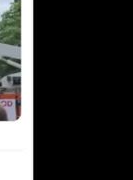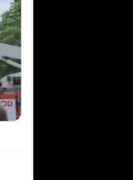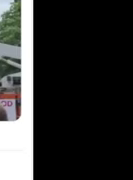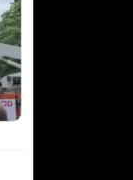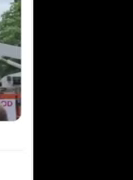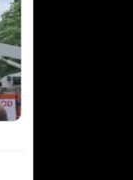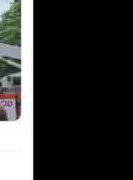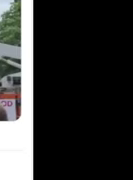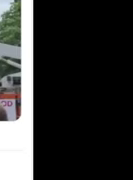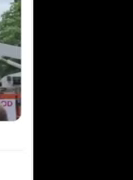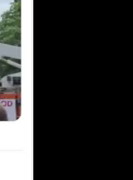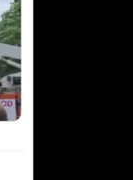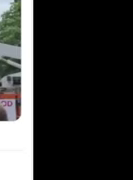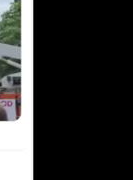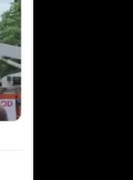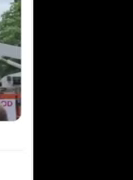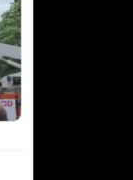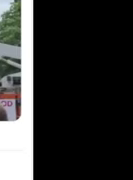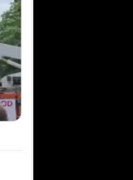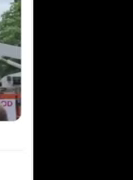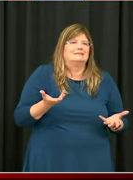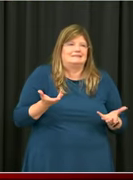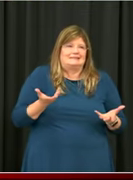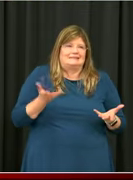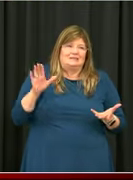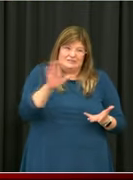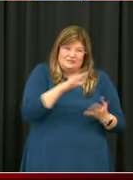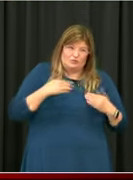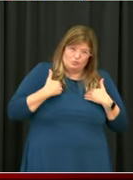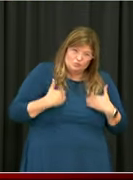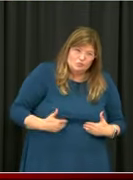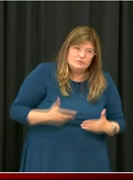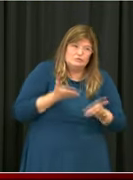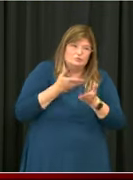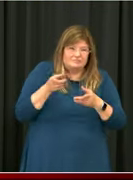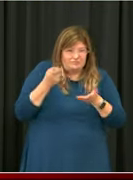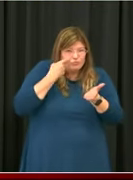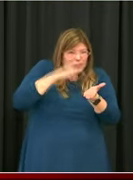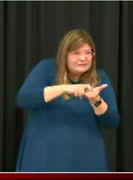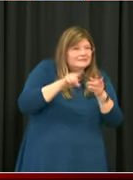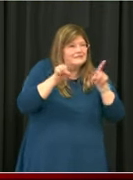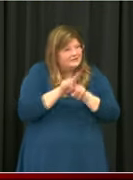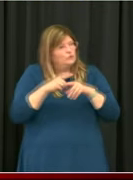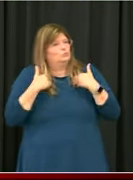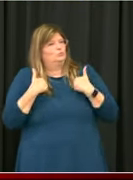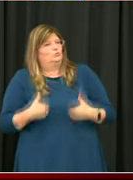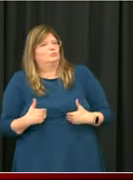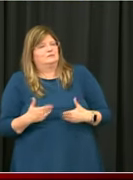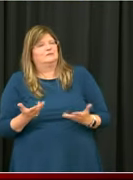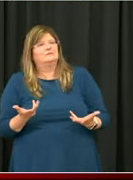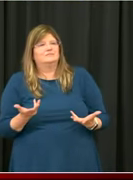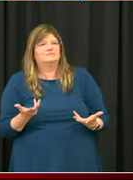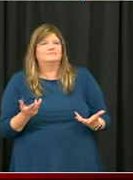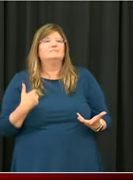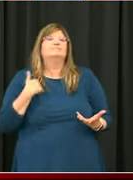and to have their humanity recognized. And we had the opportunity to send that